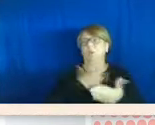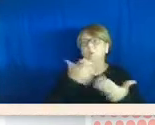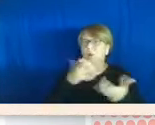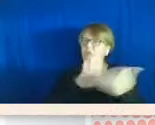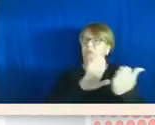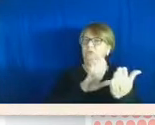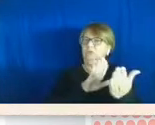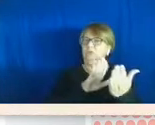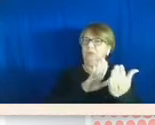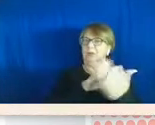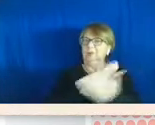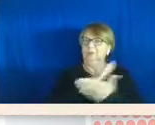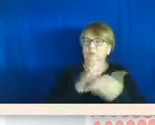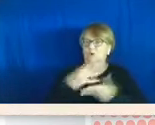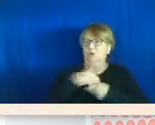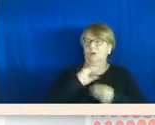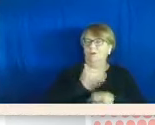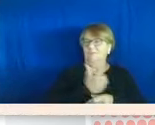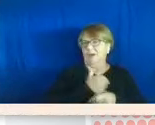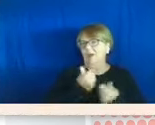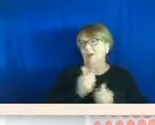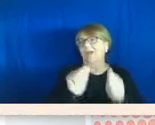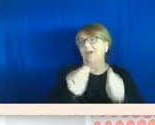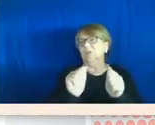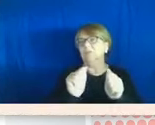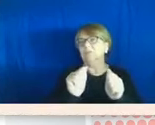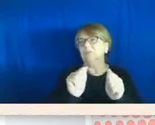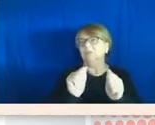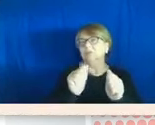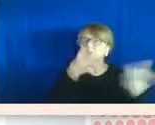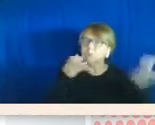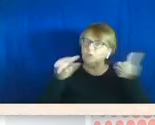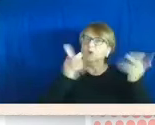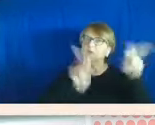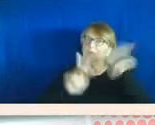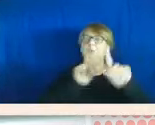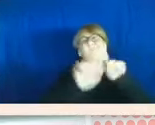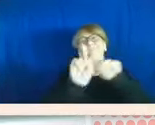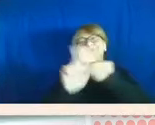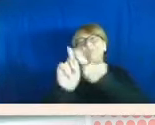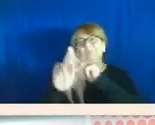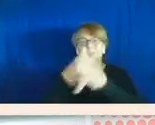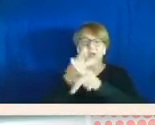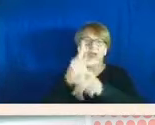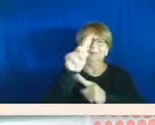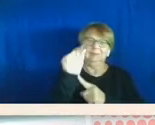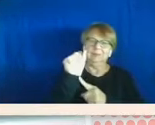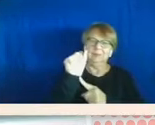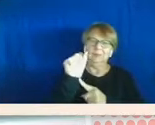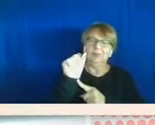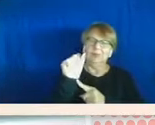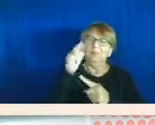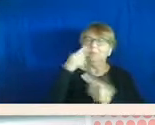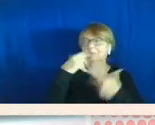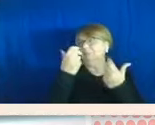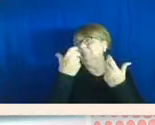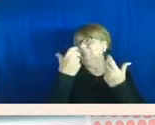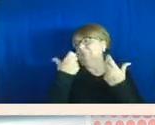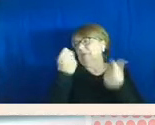part of our overall efforts to serve people with all types of disabilities and special healthcare needs. So great content